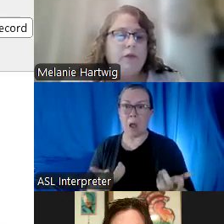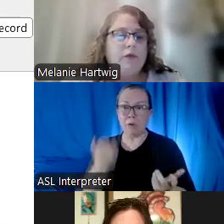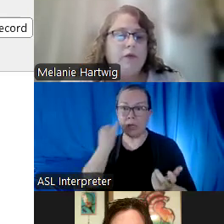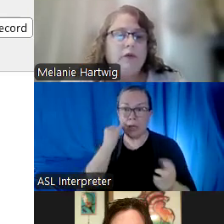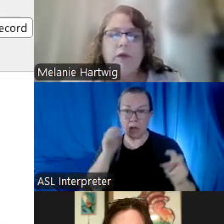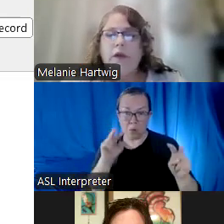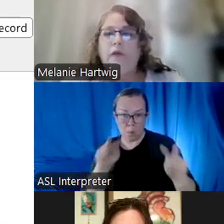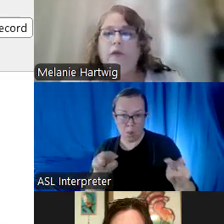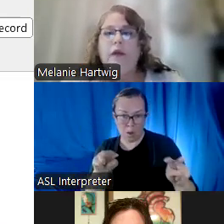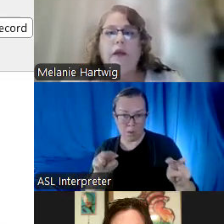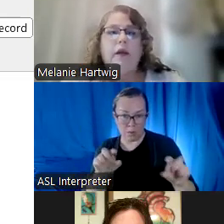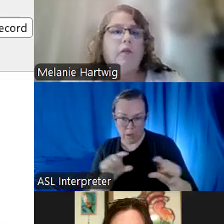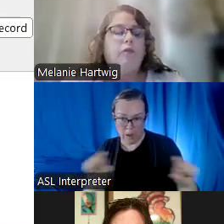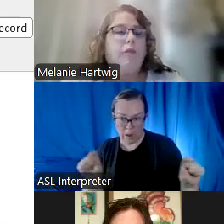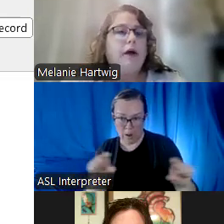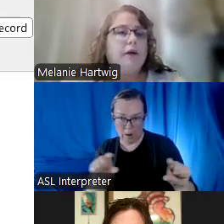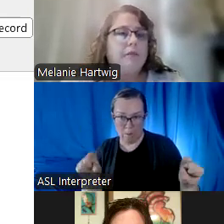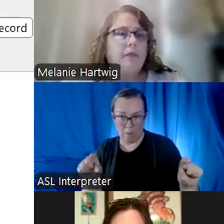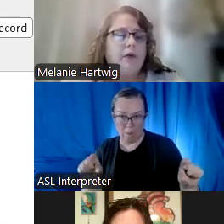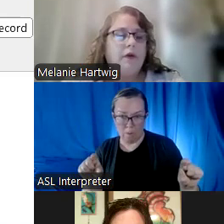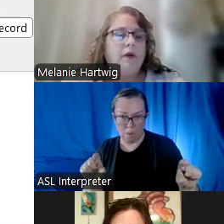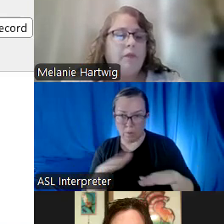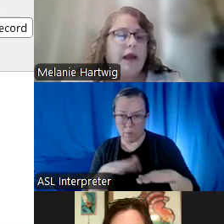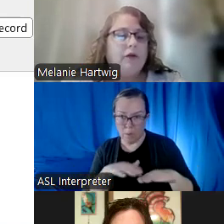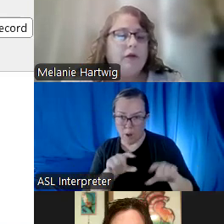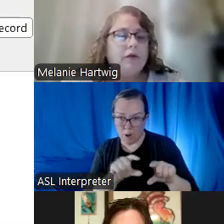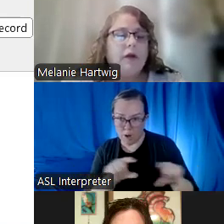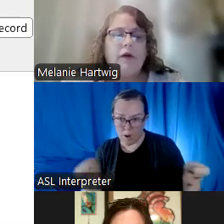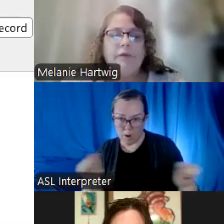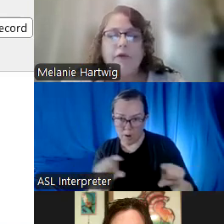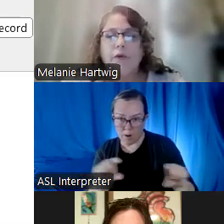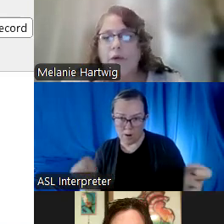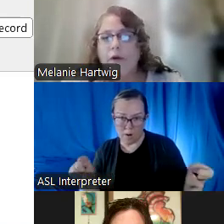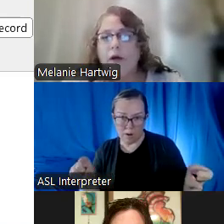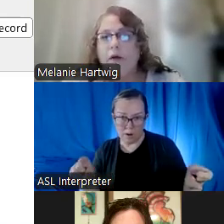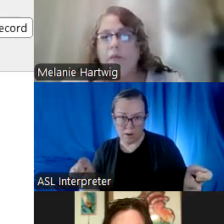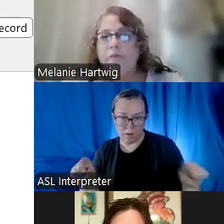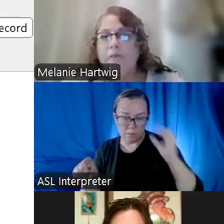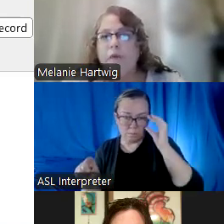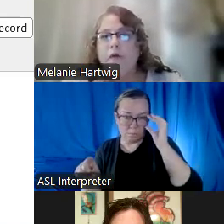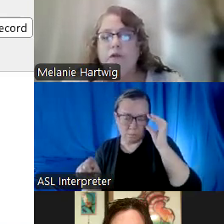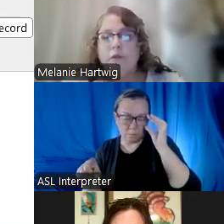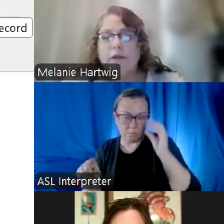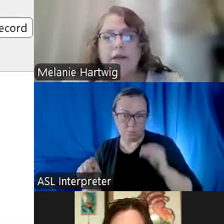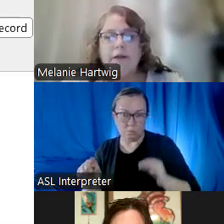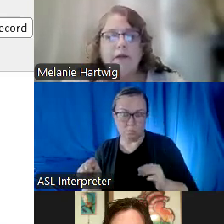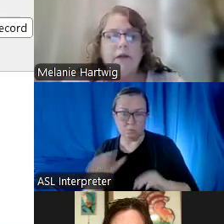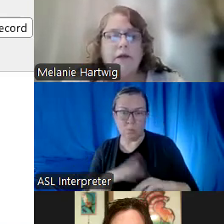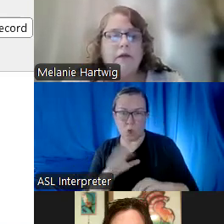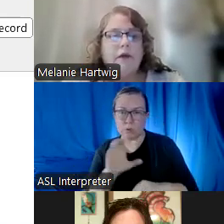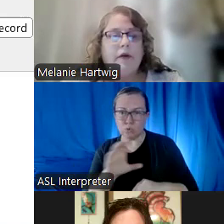down in the bottom panel of your Zoom